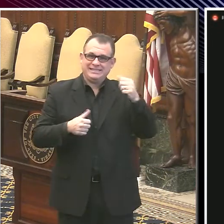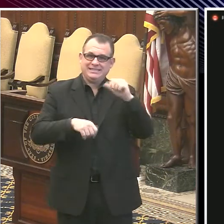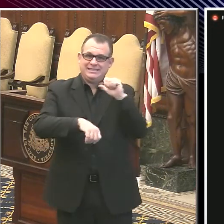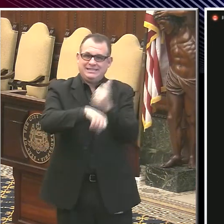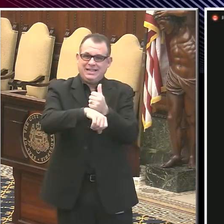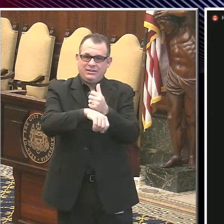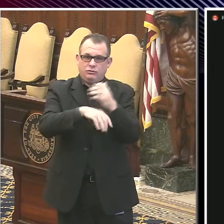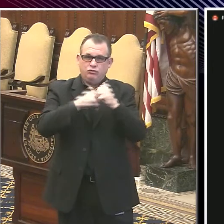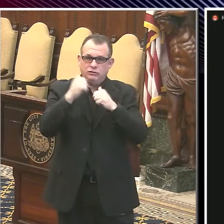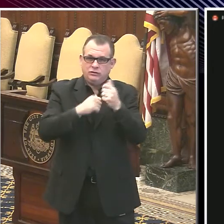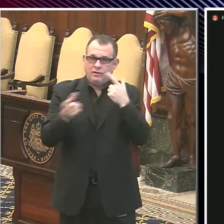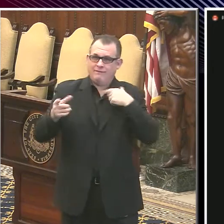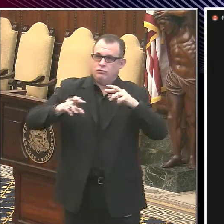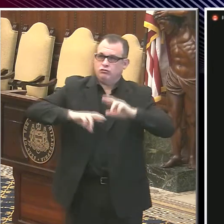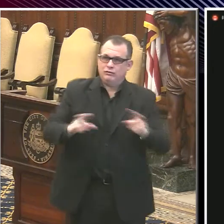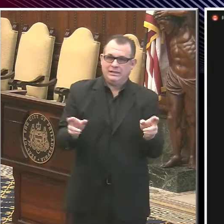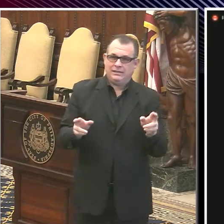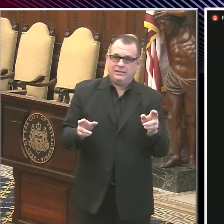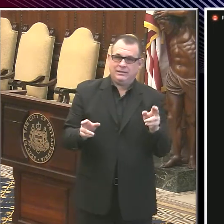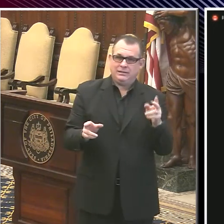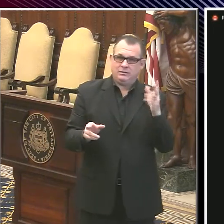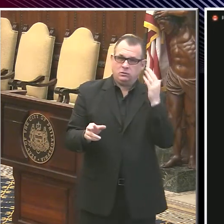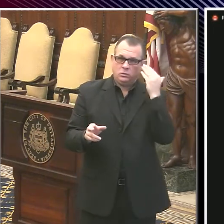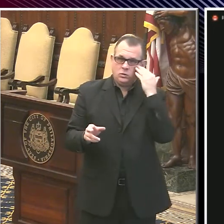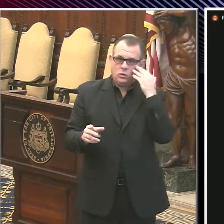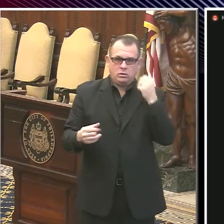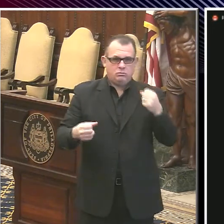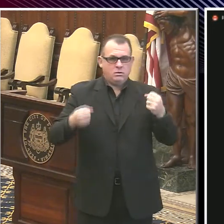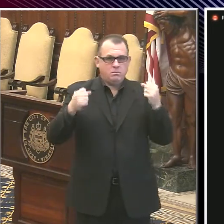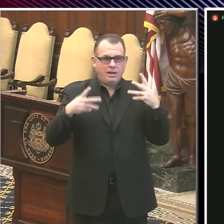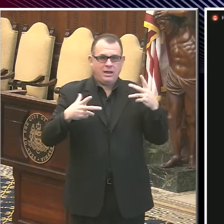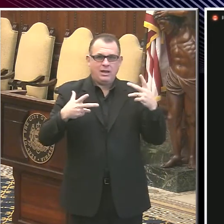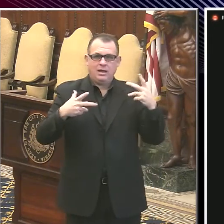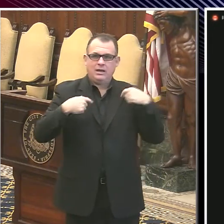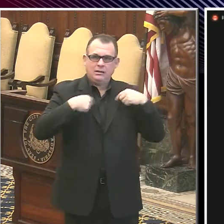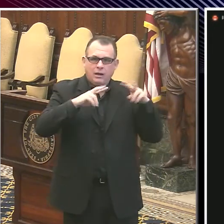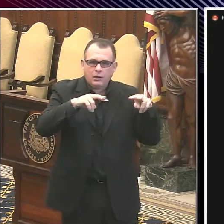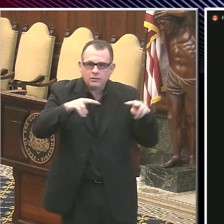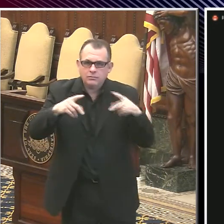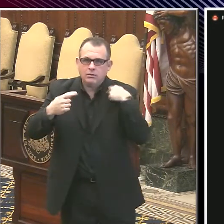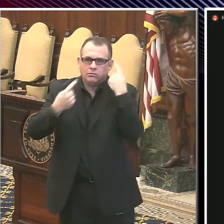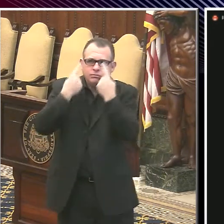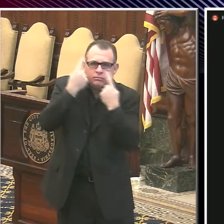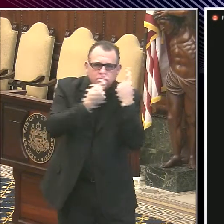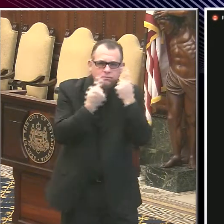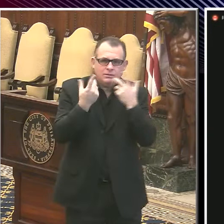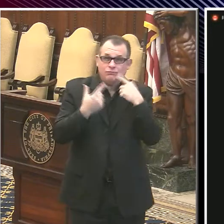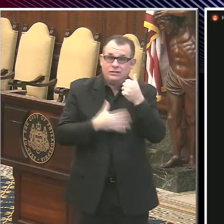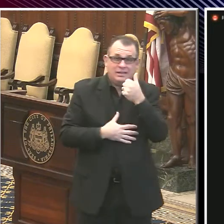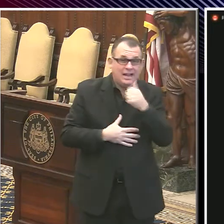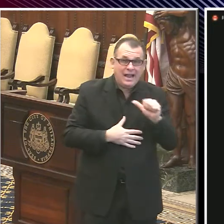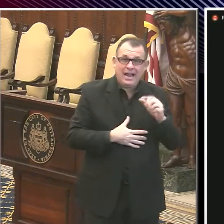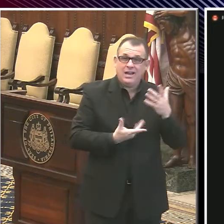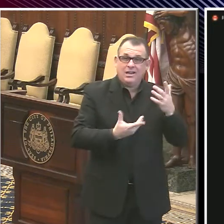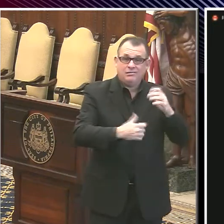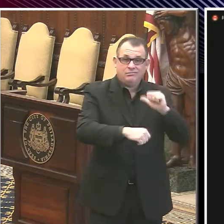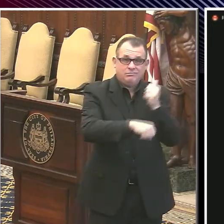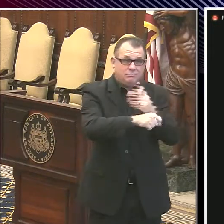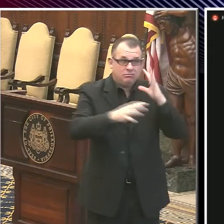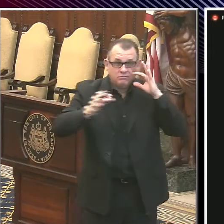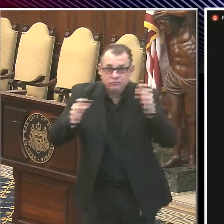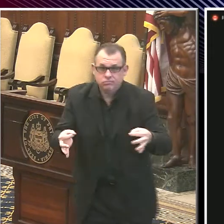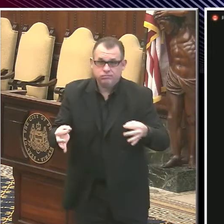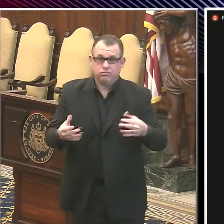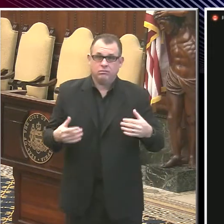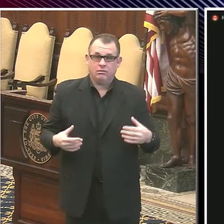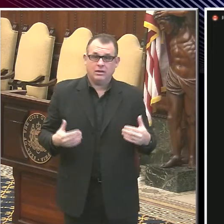scale infrastructure that you have in place right now? I know there's a lot of, we're looking at this, we're thinking about that, but is there anything on